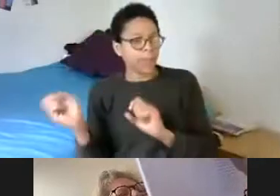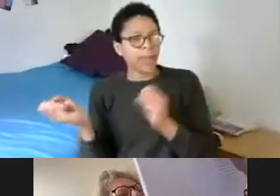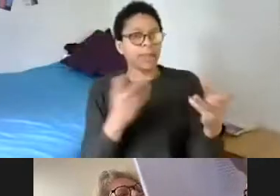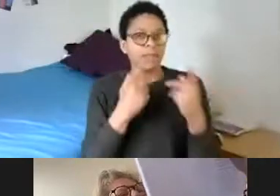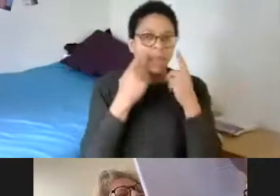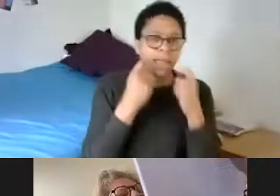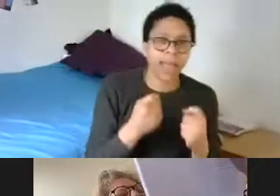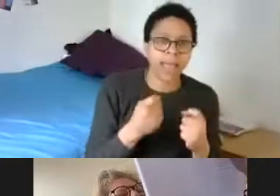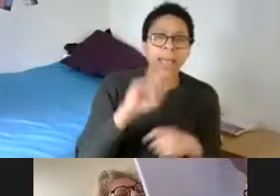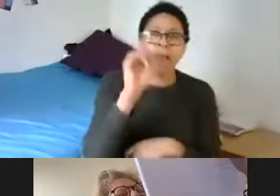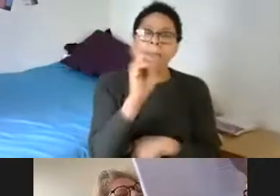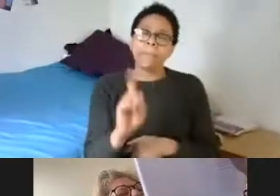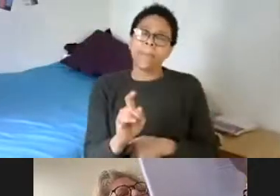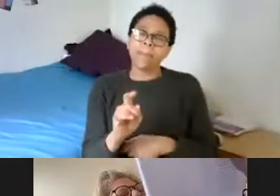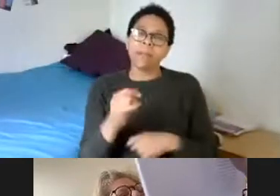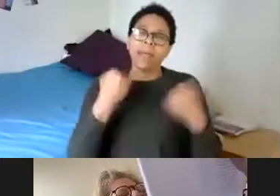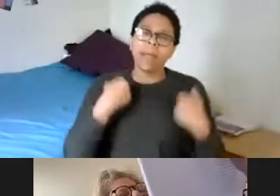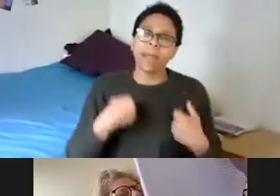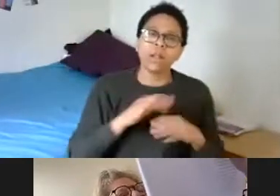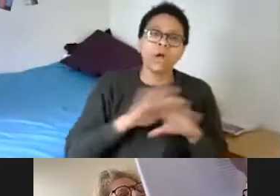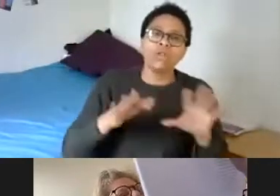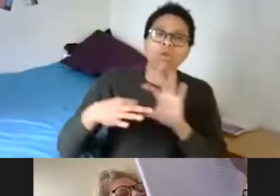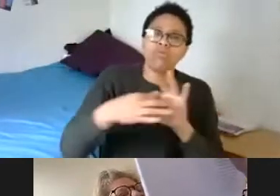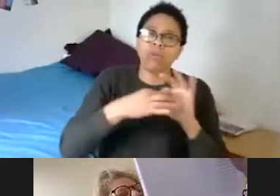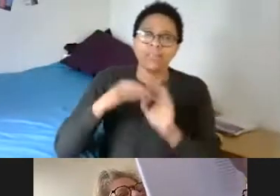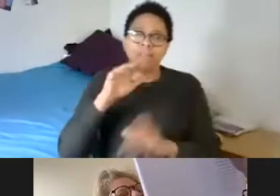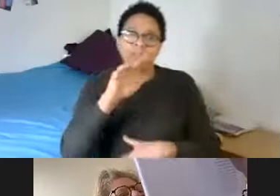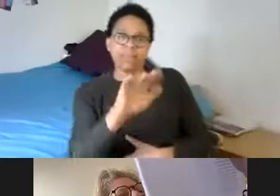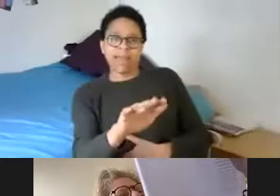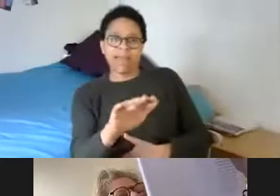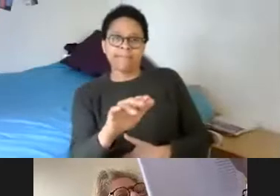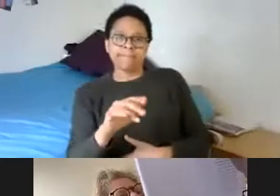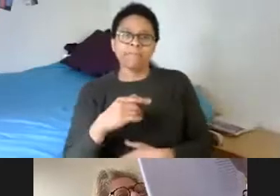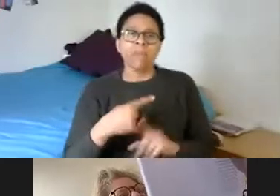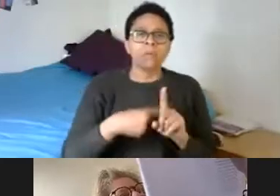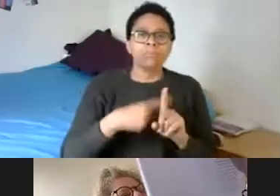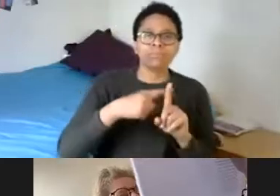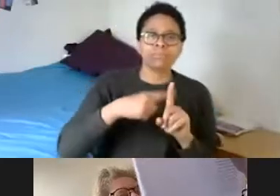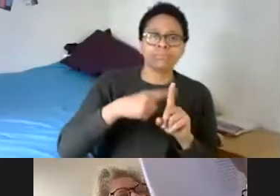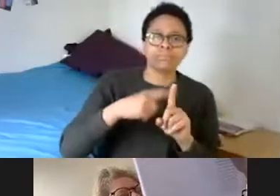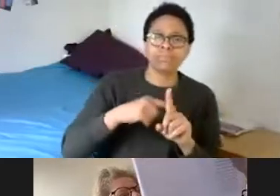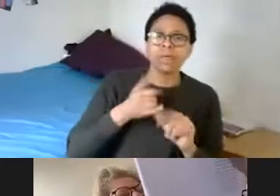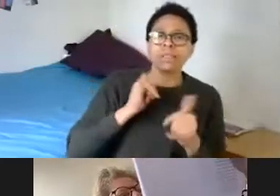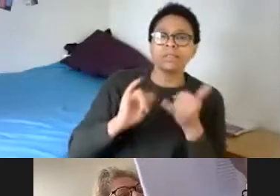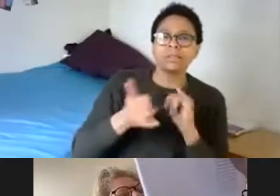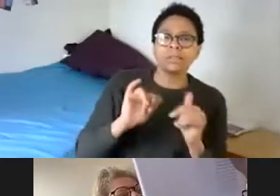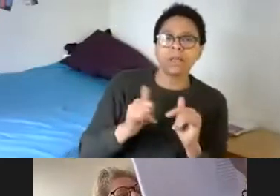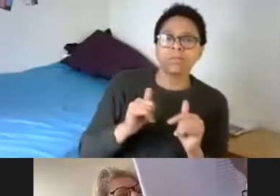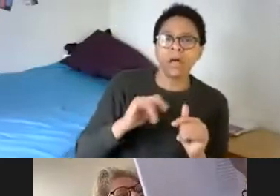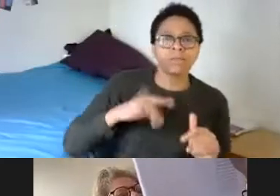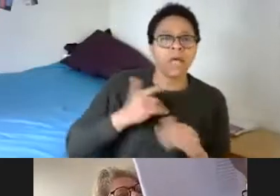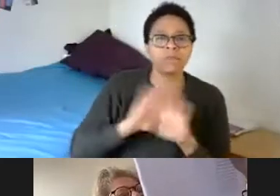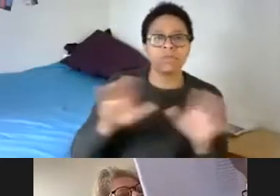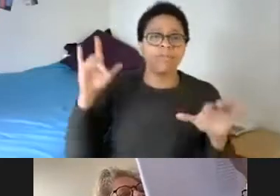People so ill, no relatives there. Overheating and gasping for air. Sometimes life's not fucking fair. Excuse